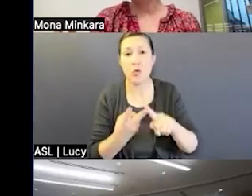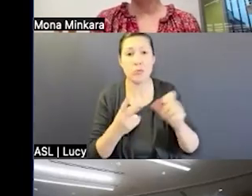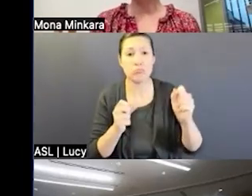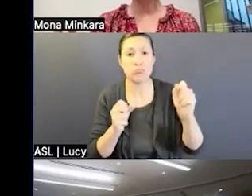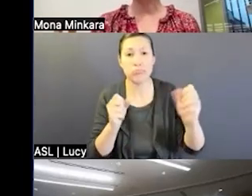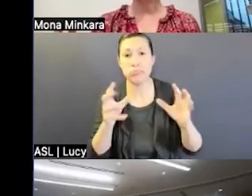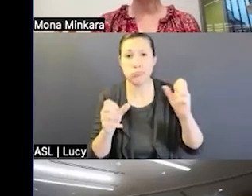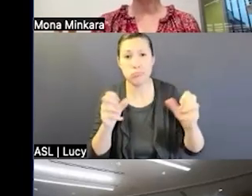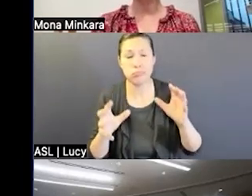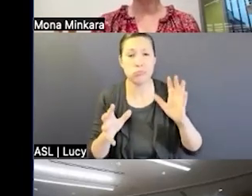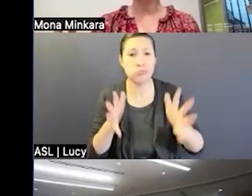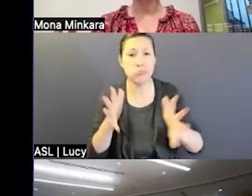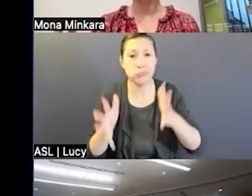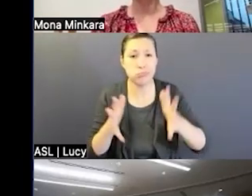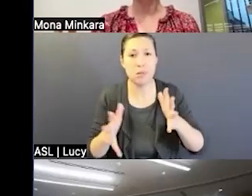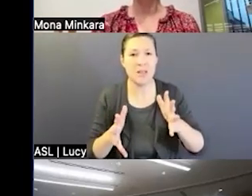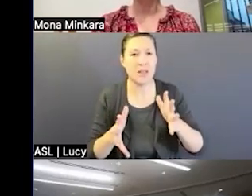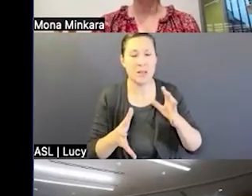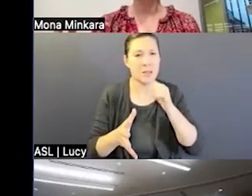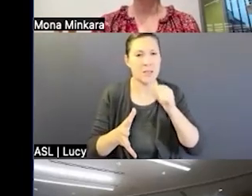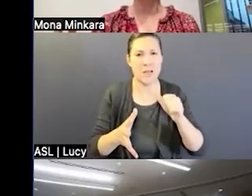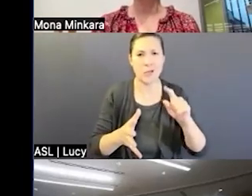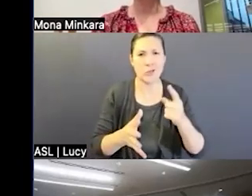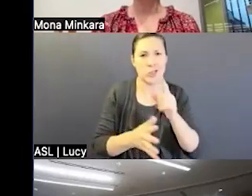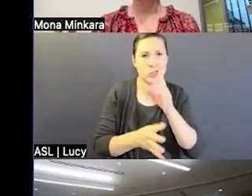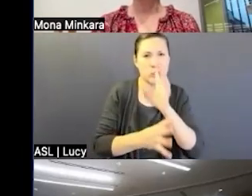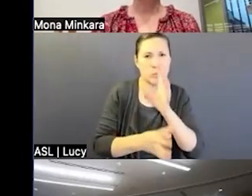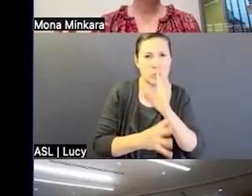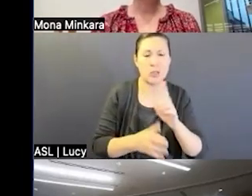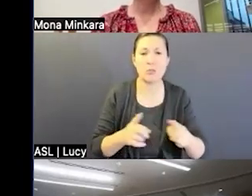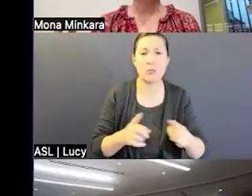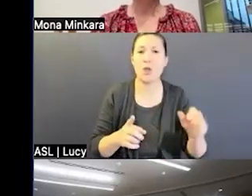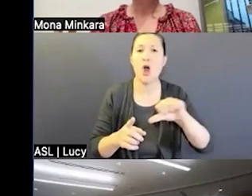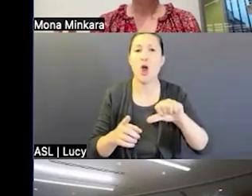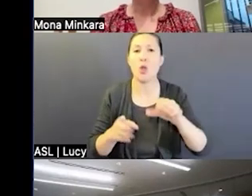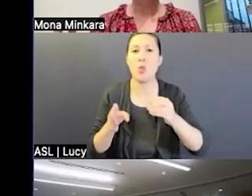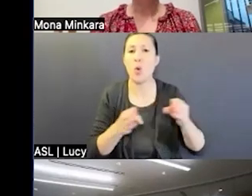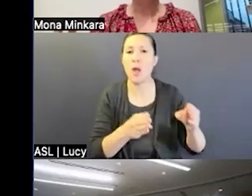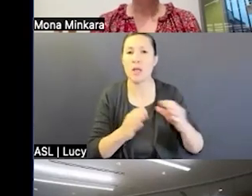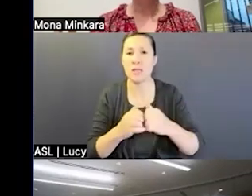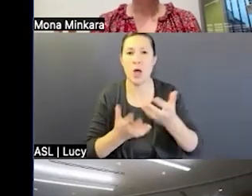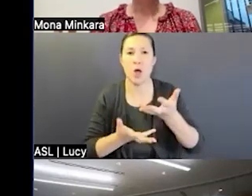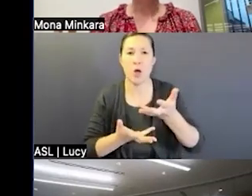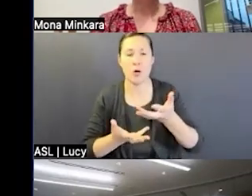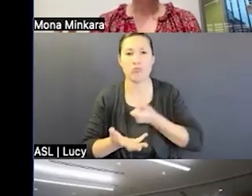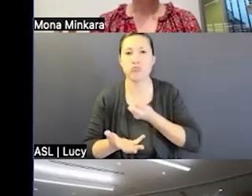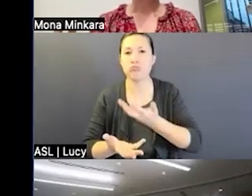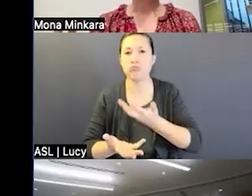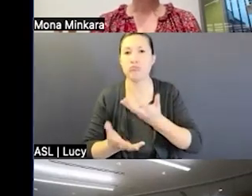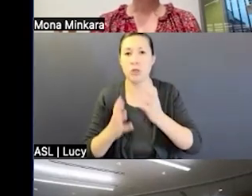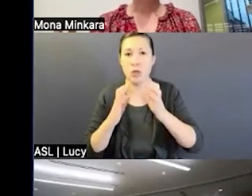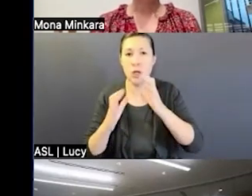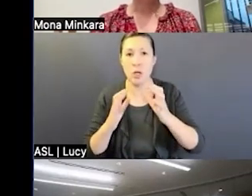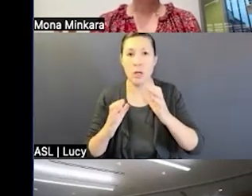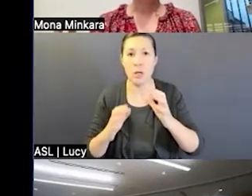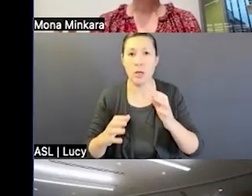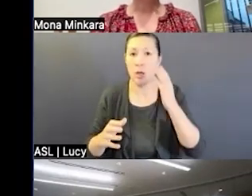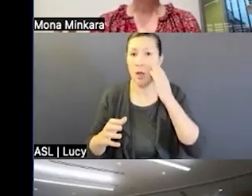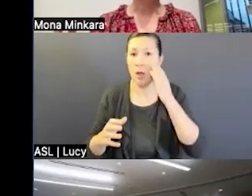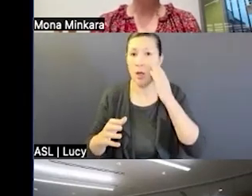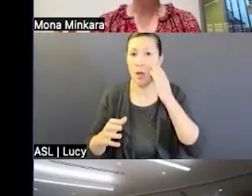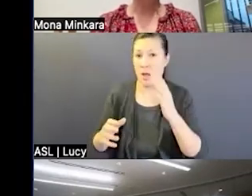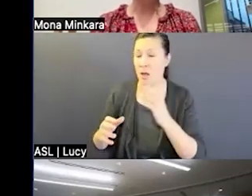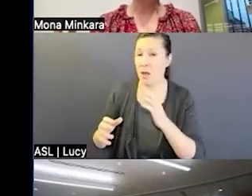either instead of speech or just in addition to speech to help you communicate. Yeah, Have you ever had like a blind person so that they couldn't necessarily see